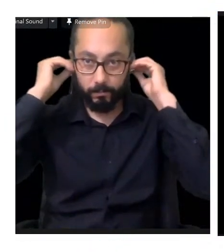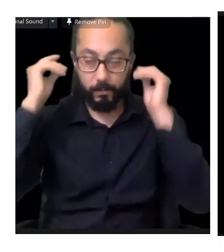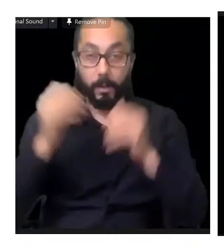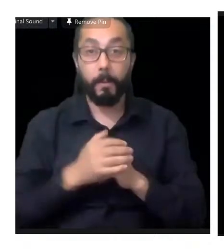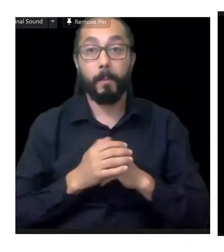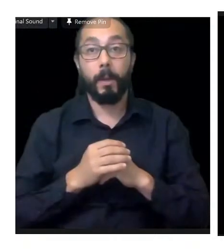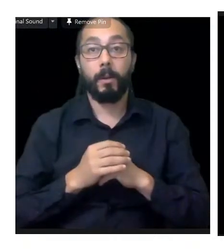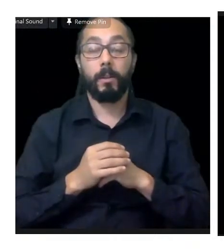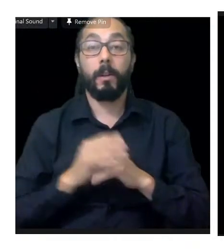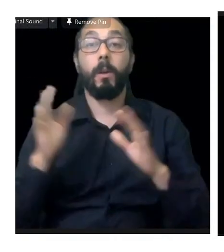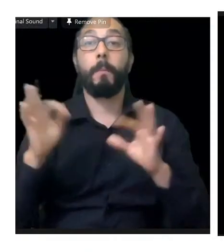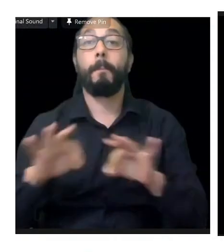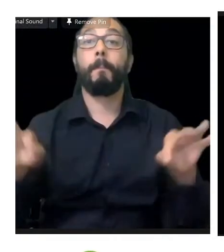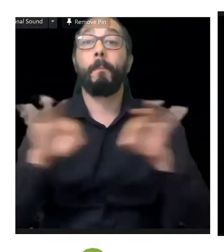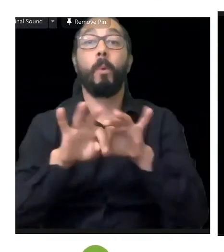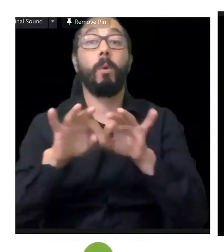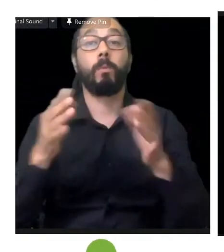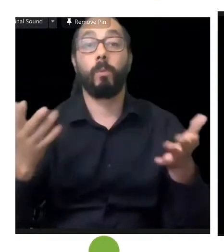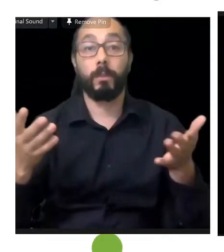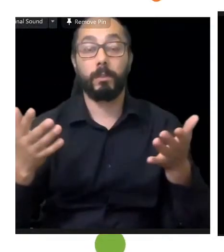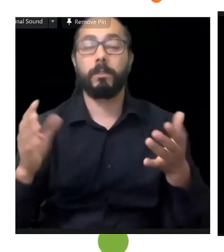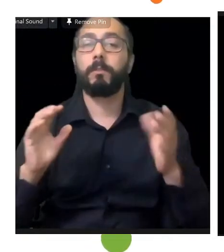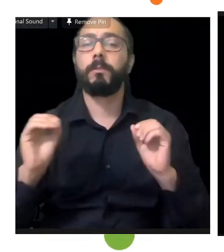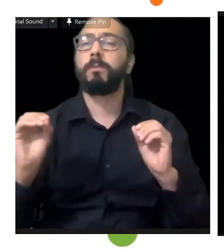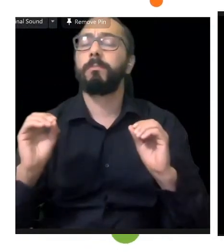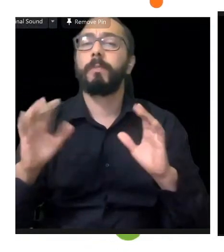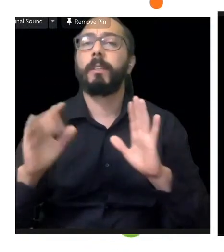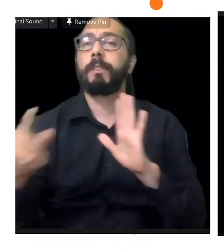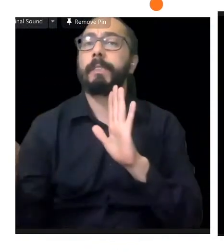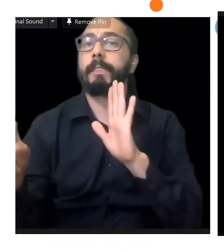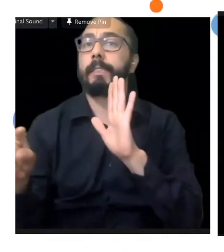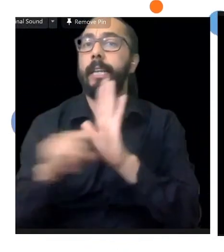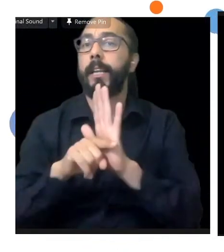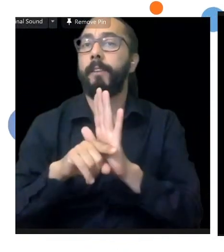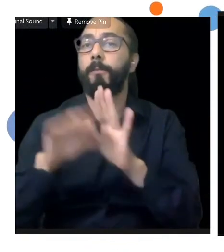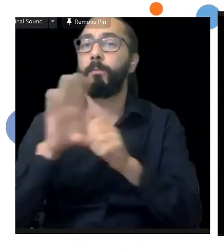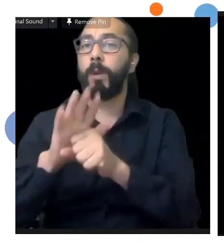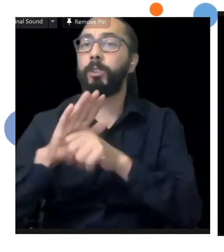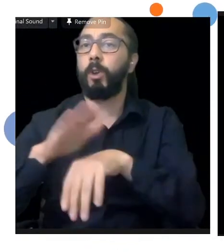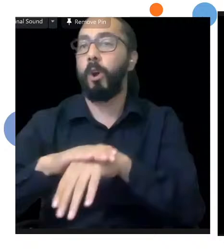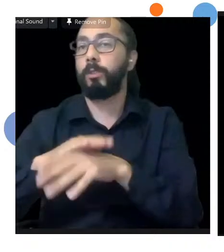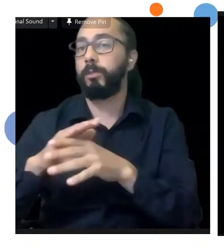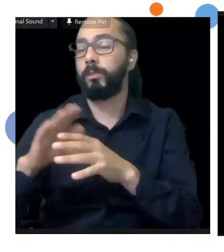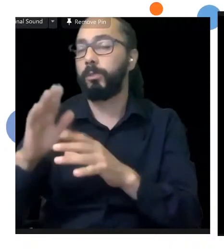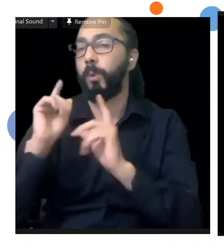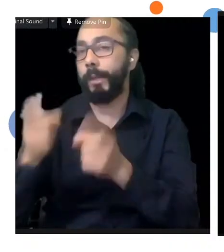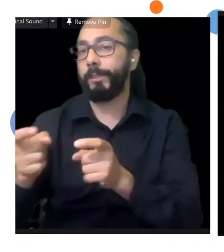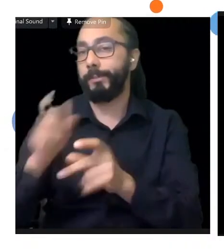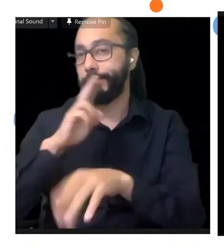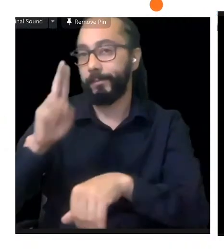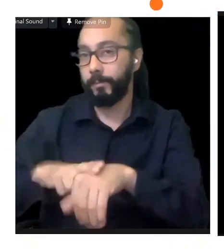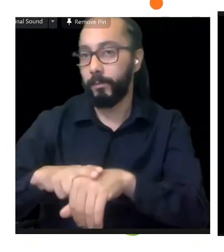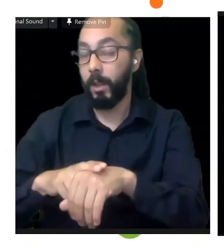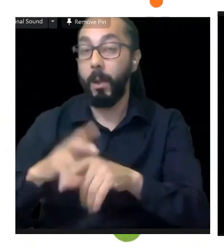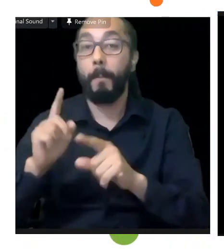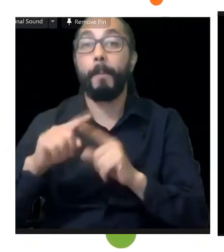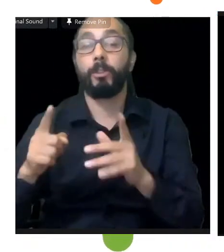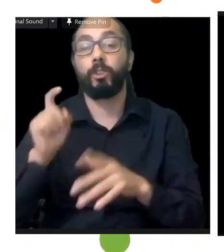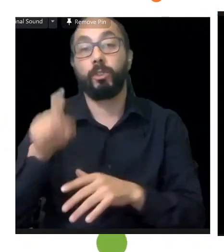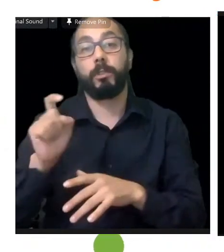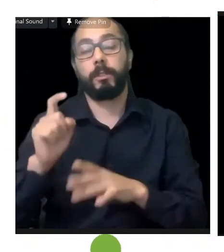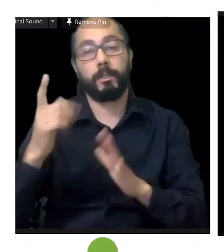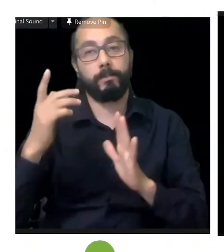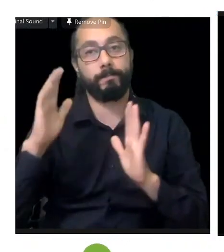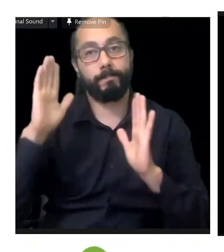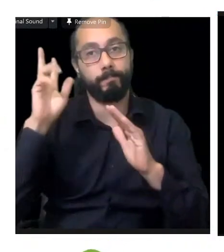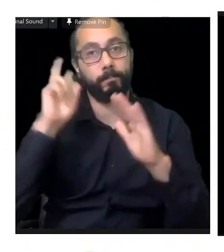negative pressure on donations. It shouldn't be a surprise to anyone. And that we should expect at least a 20% drop in donations this year,